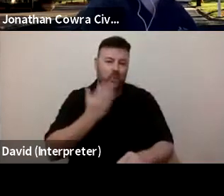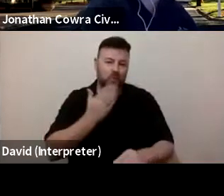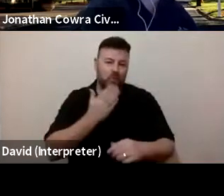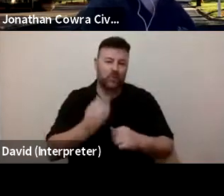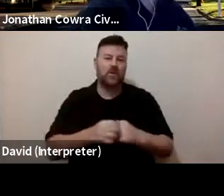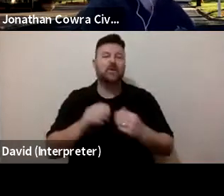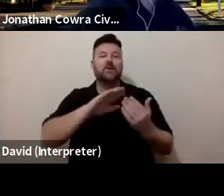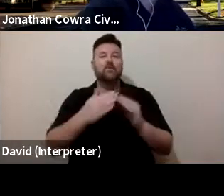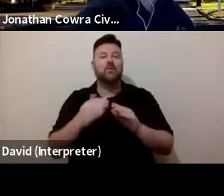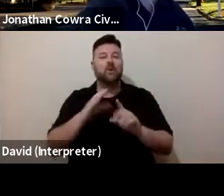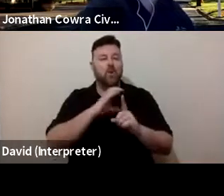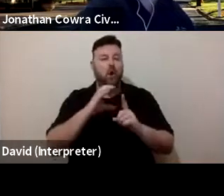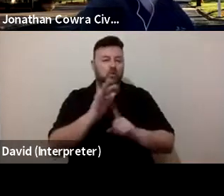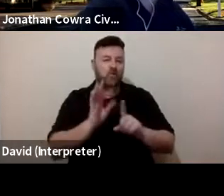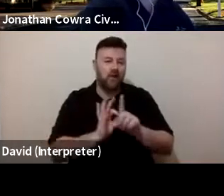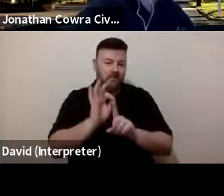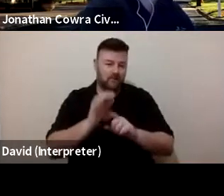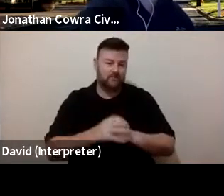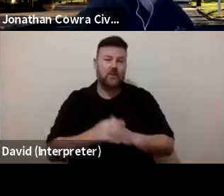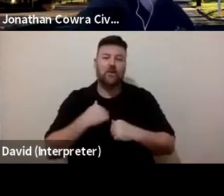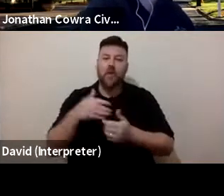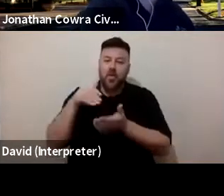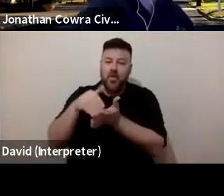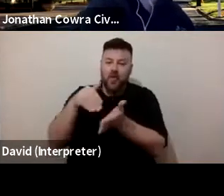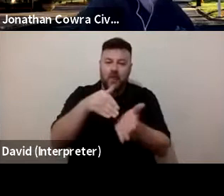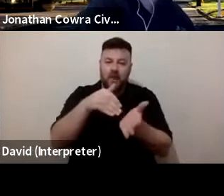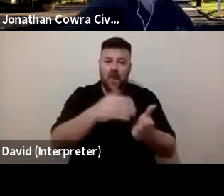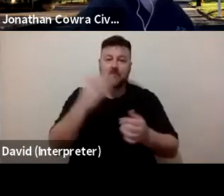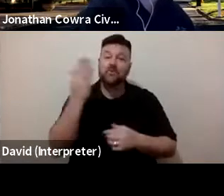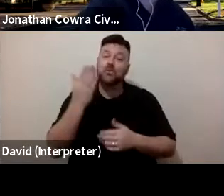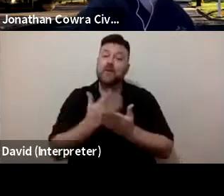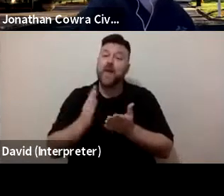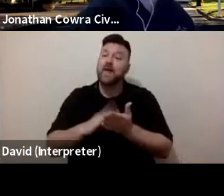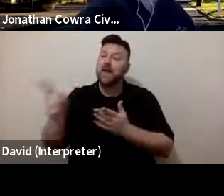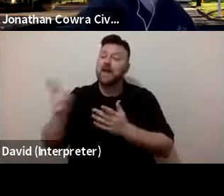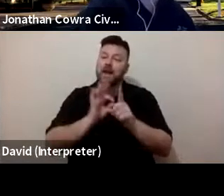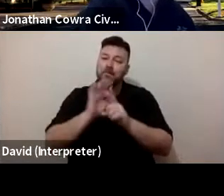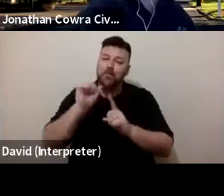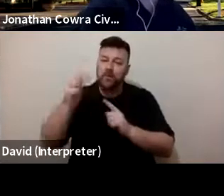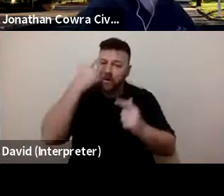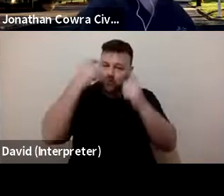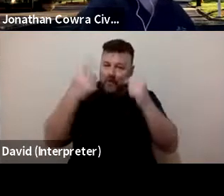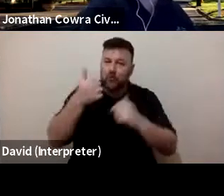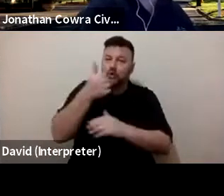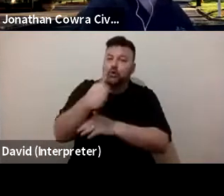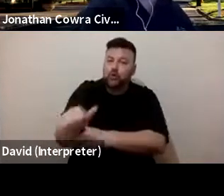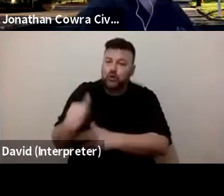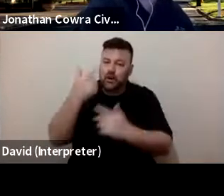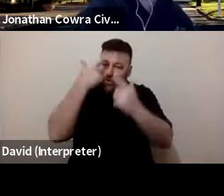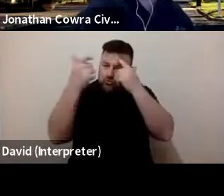program. We work with schools to help them sort of think about how they can use creativity in sort of all aspects